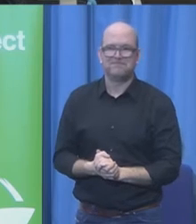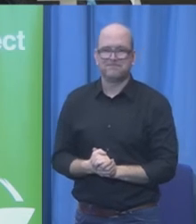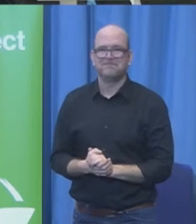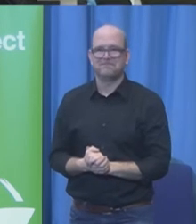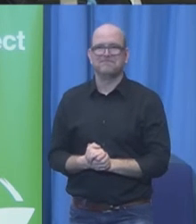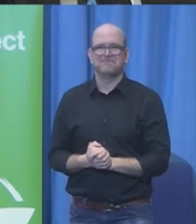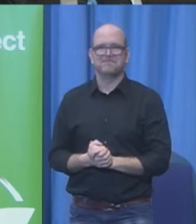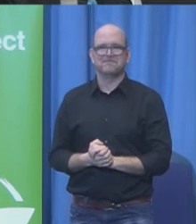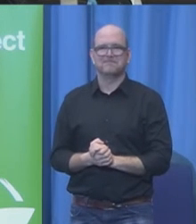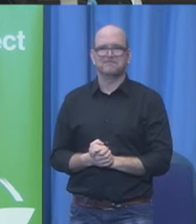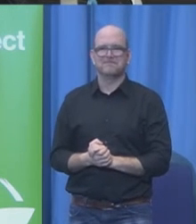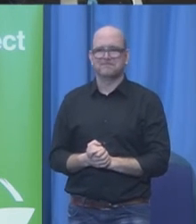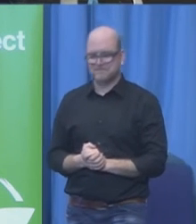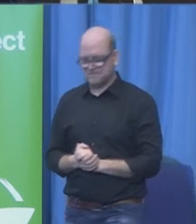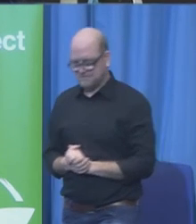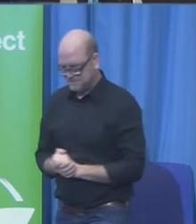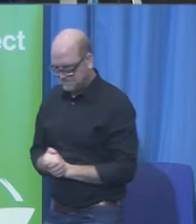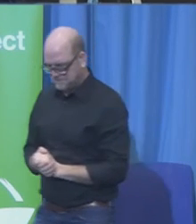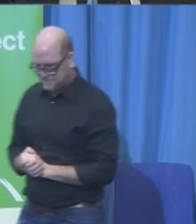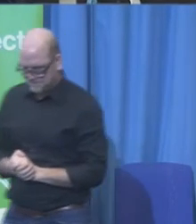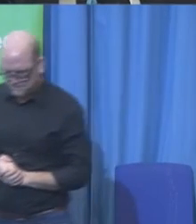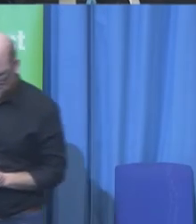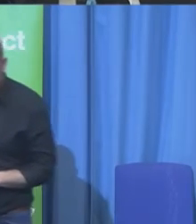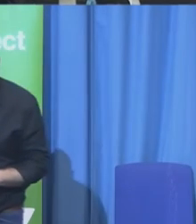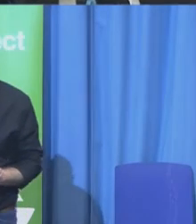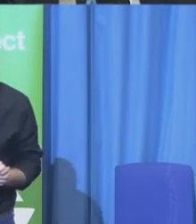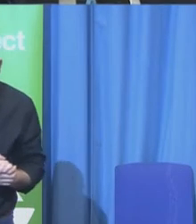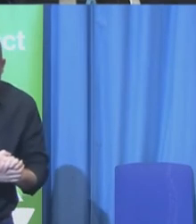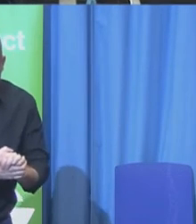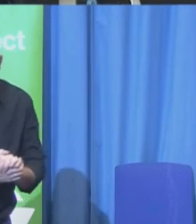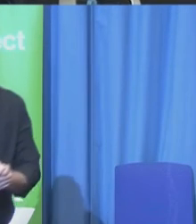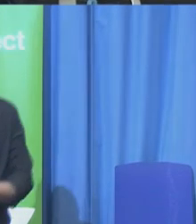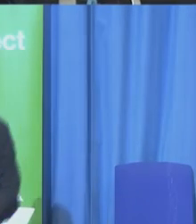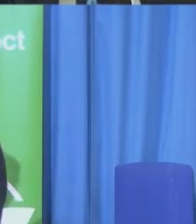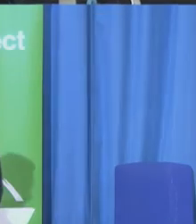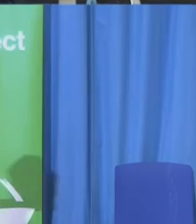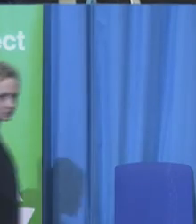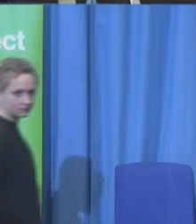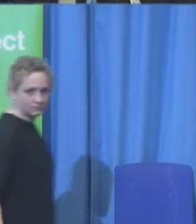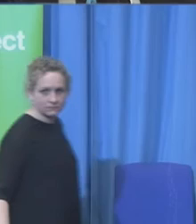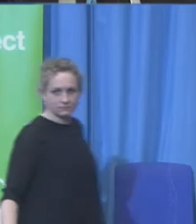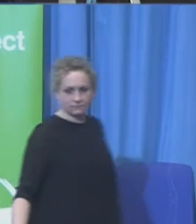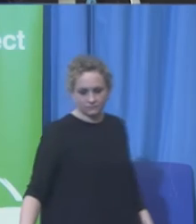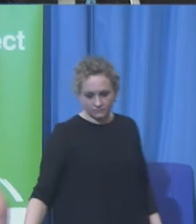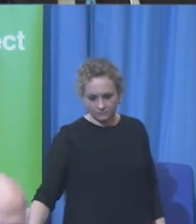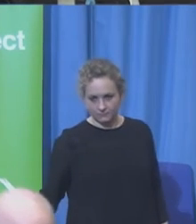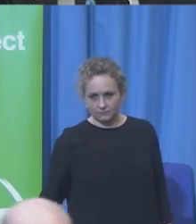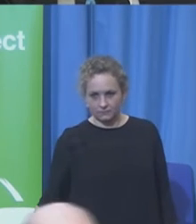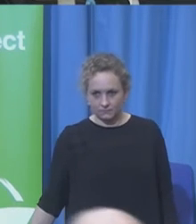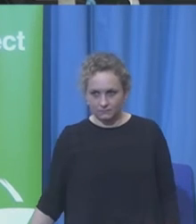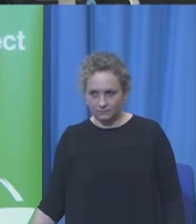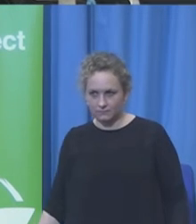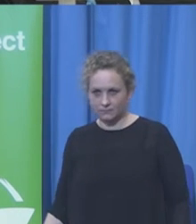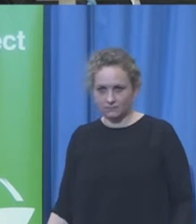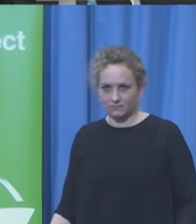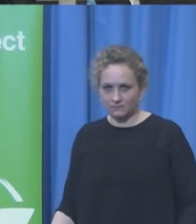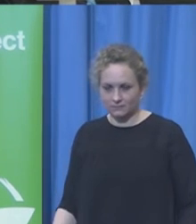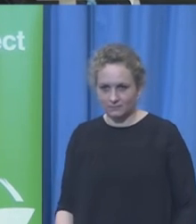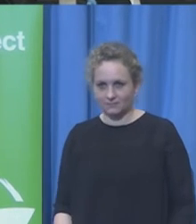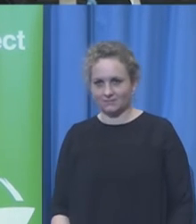It's not only hard to speak it out, only hard to bring